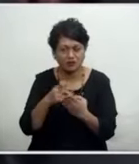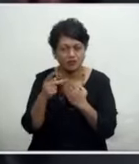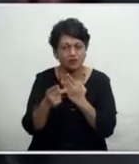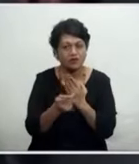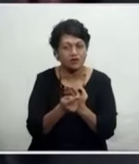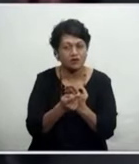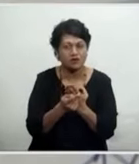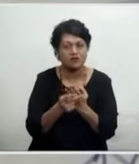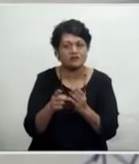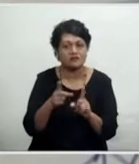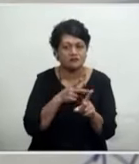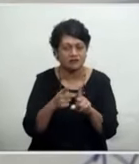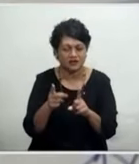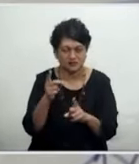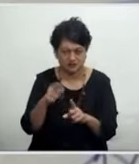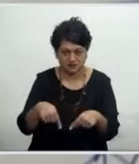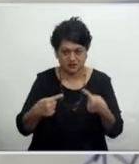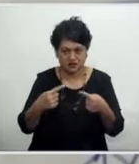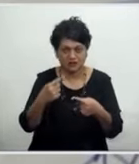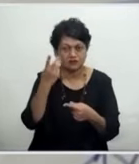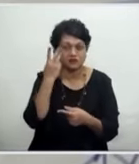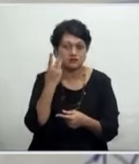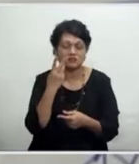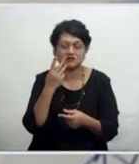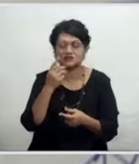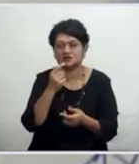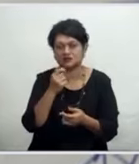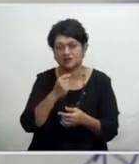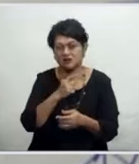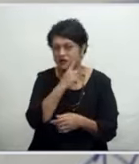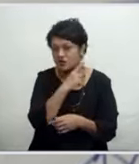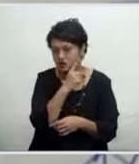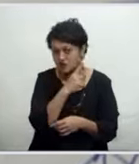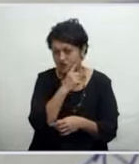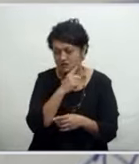and Girls, Human Rights and Development, organized by the Fiji Women's